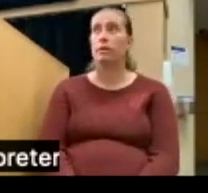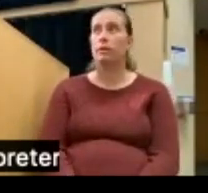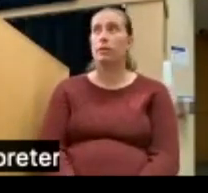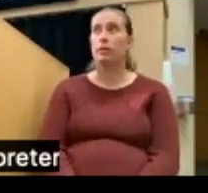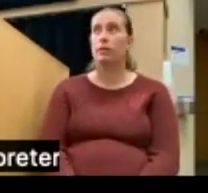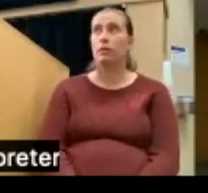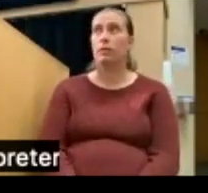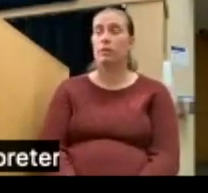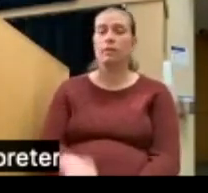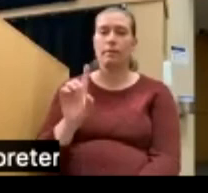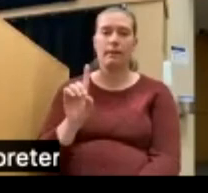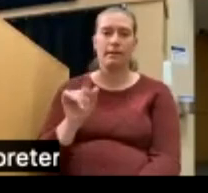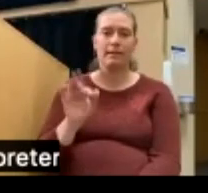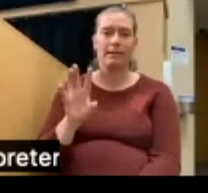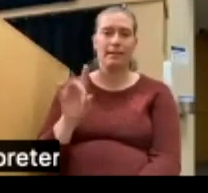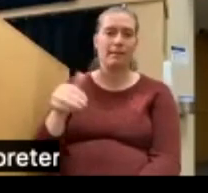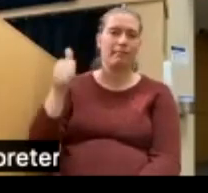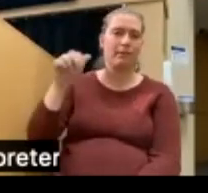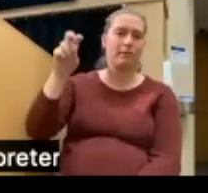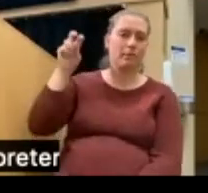Oh, David.